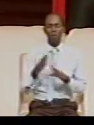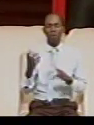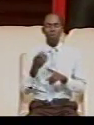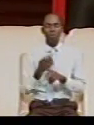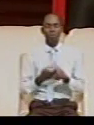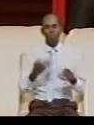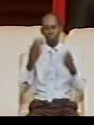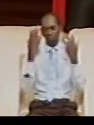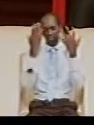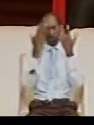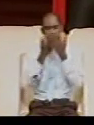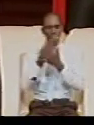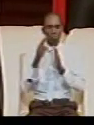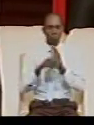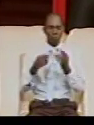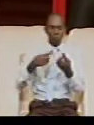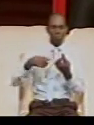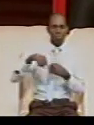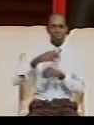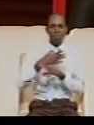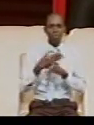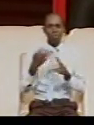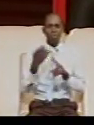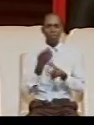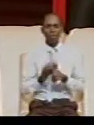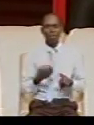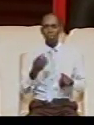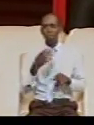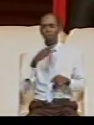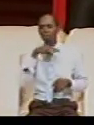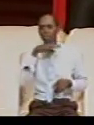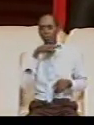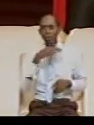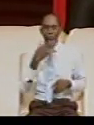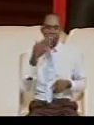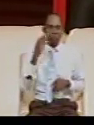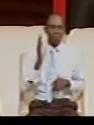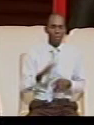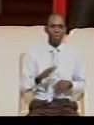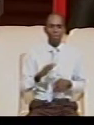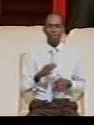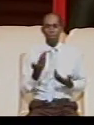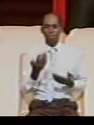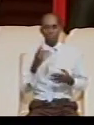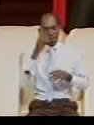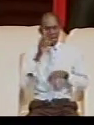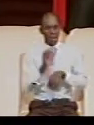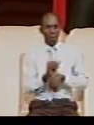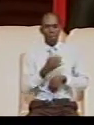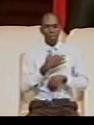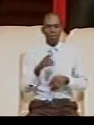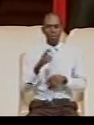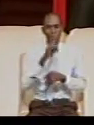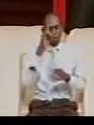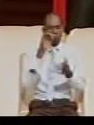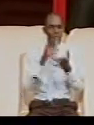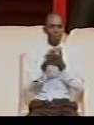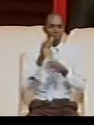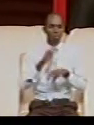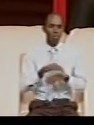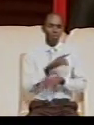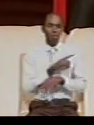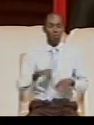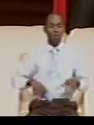turn away from your weakness, turn away from your bad habits, and you believe on the Lord Jesus